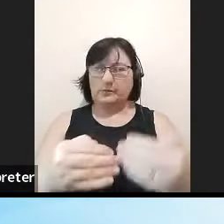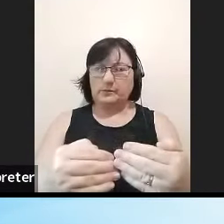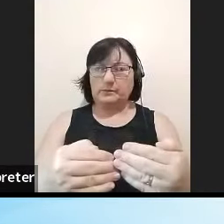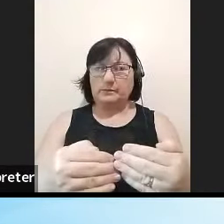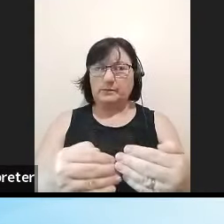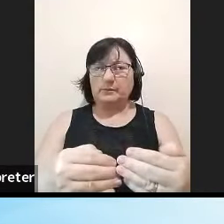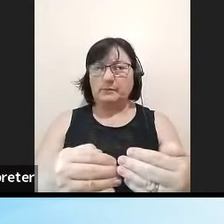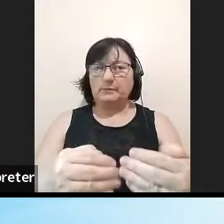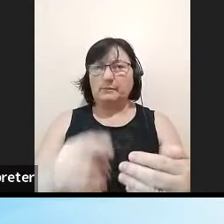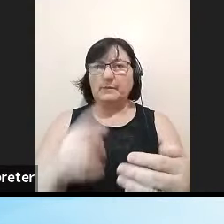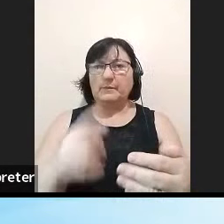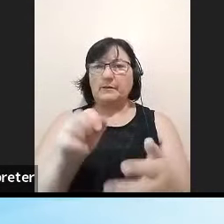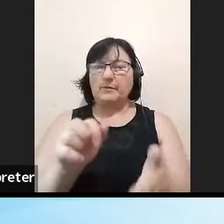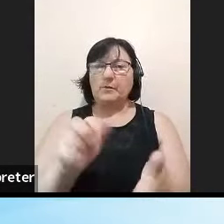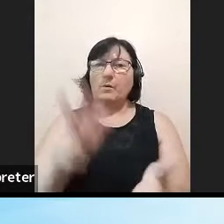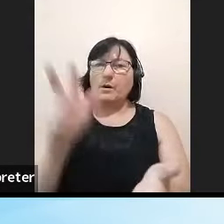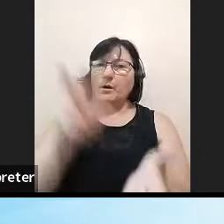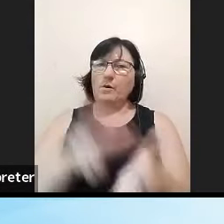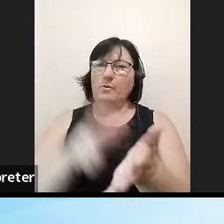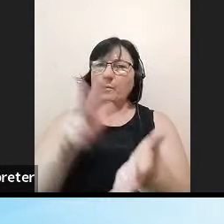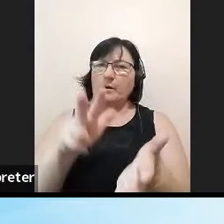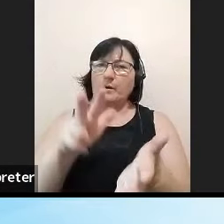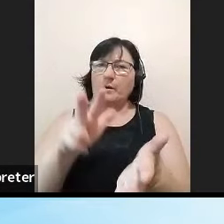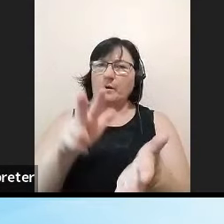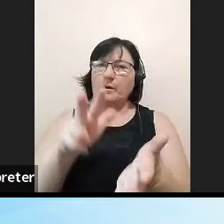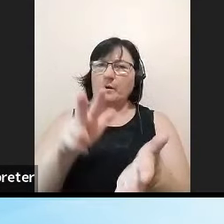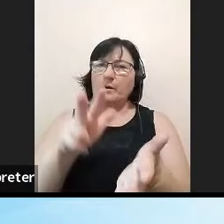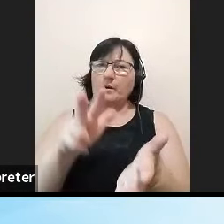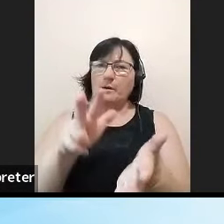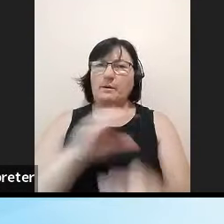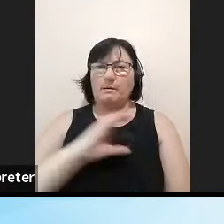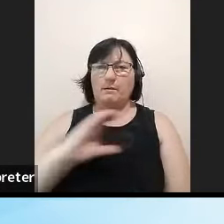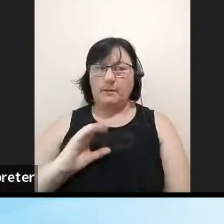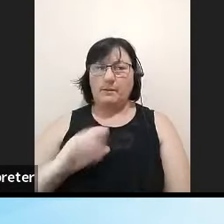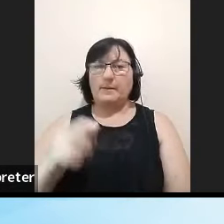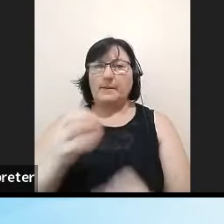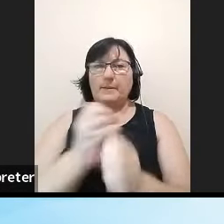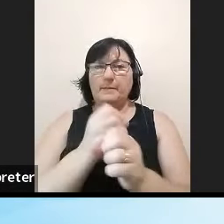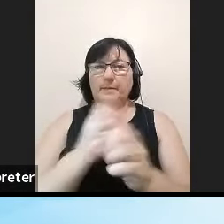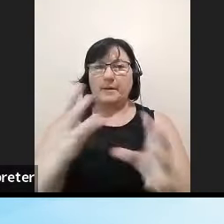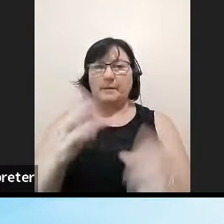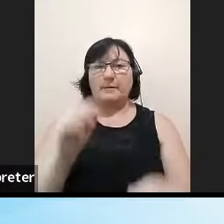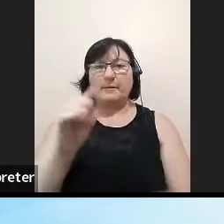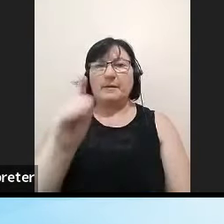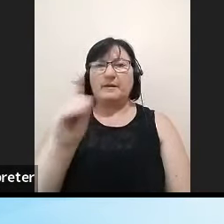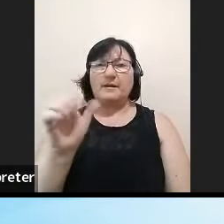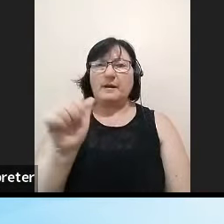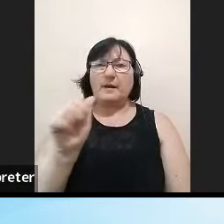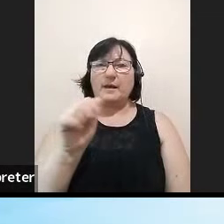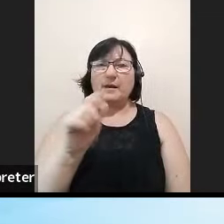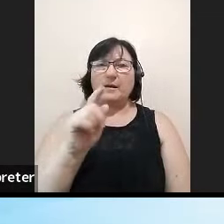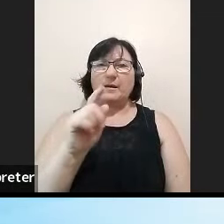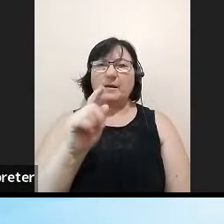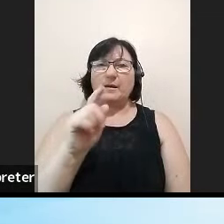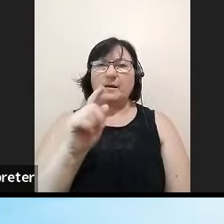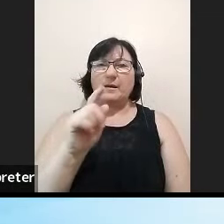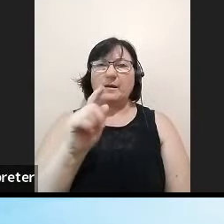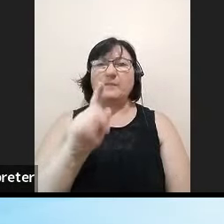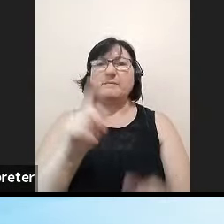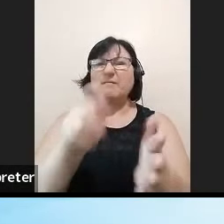client starts basically with the DA 186, which is an application form for accreditation